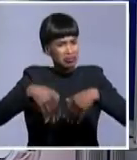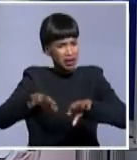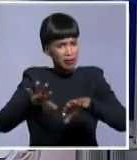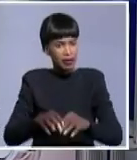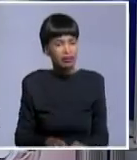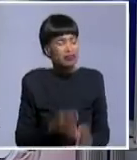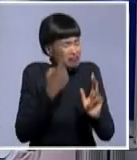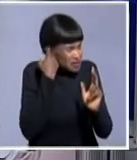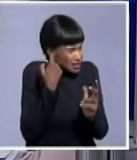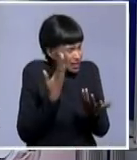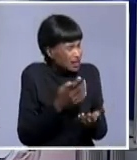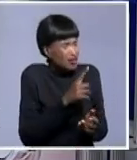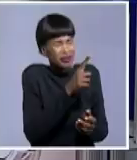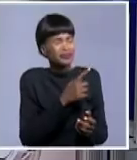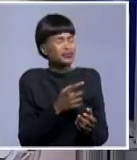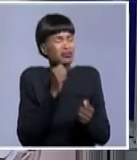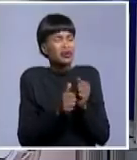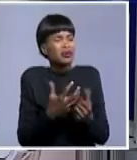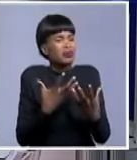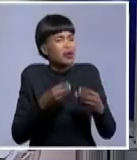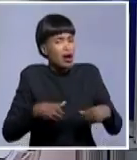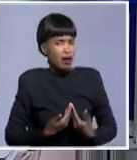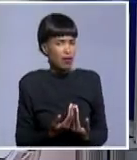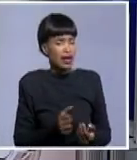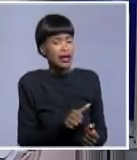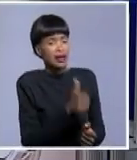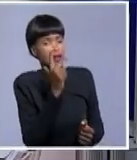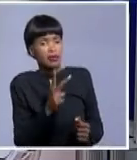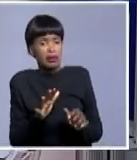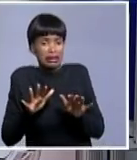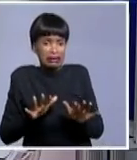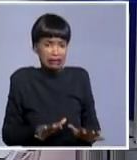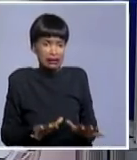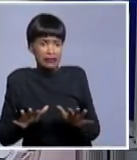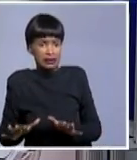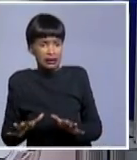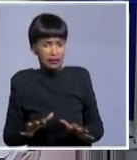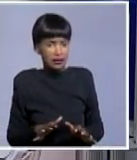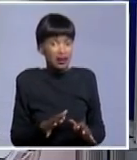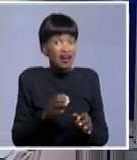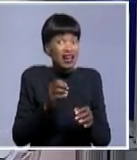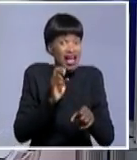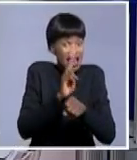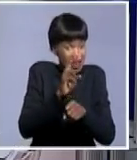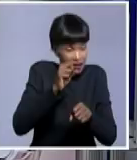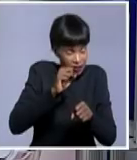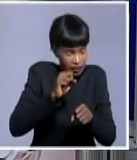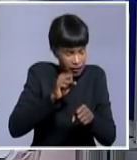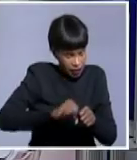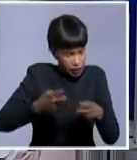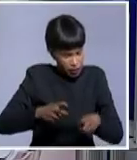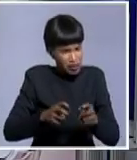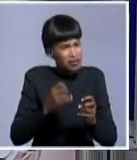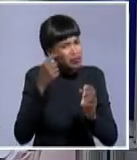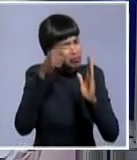address this plight and those of other vulnerable groups? And will it definitely feature at the land conference? Within these